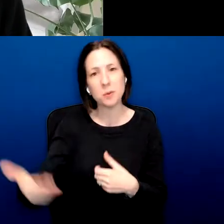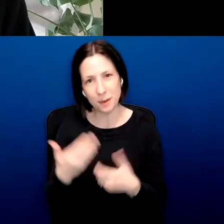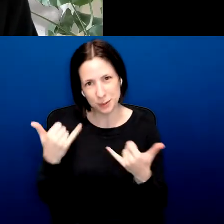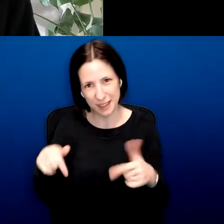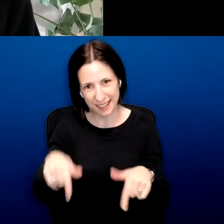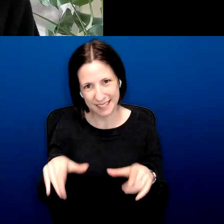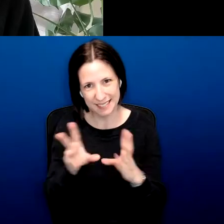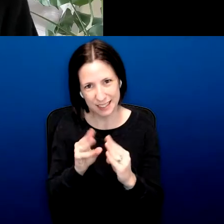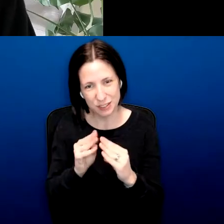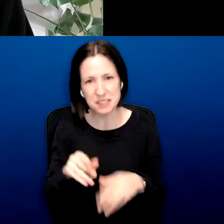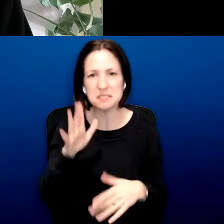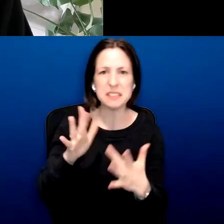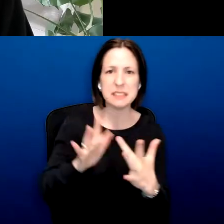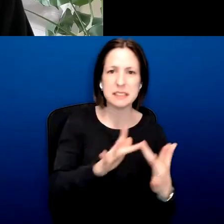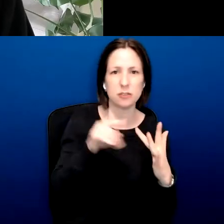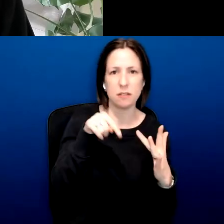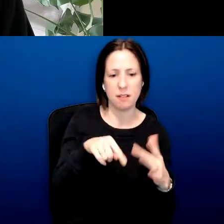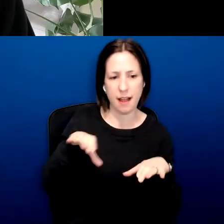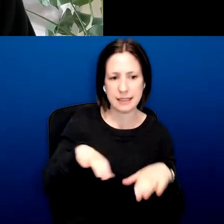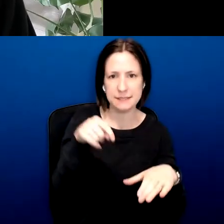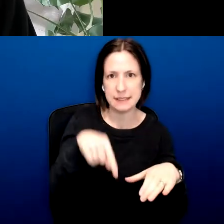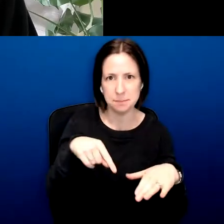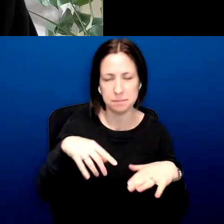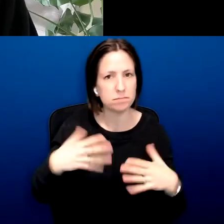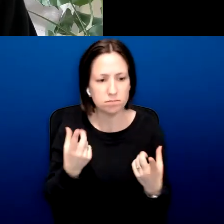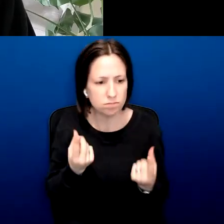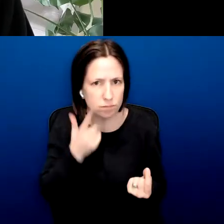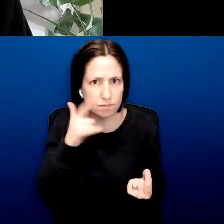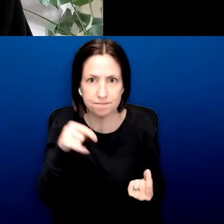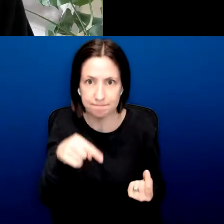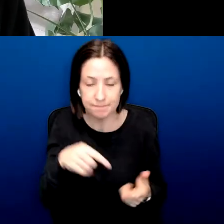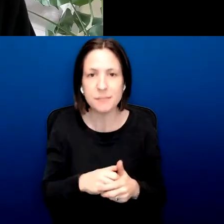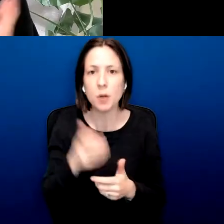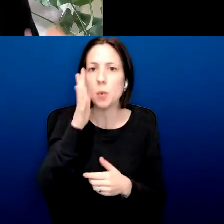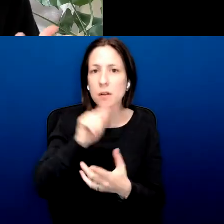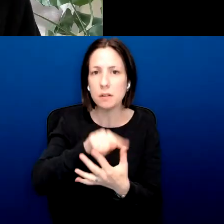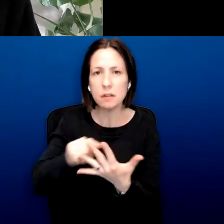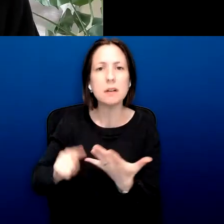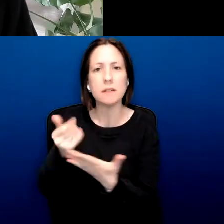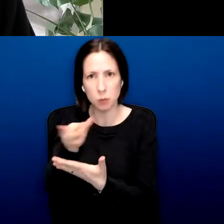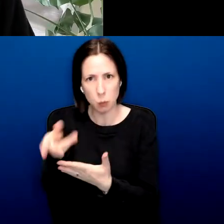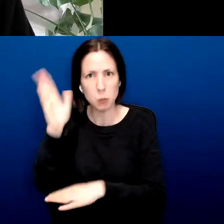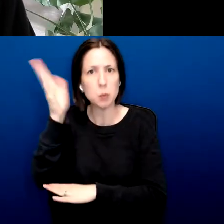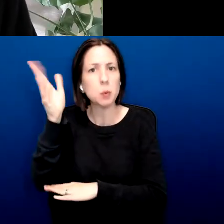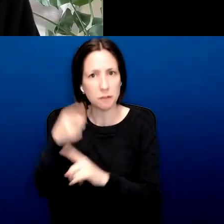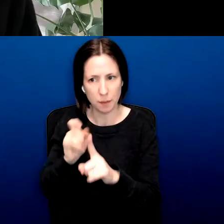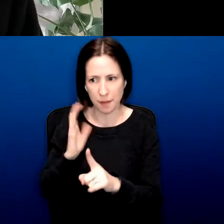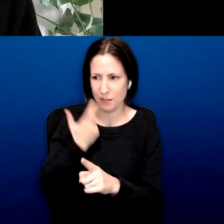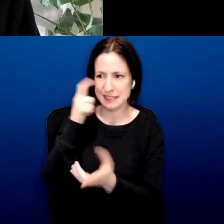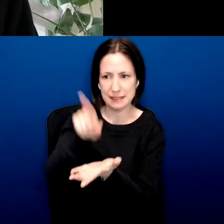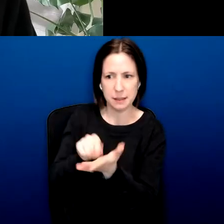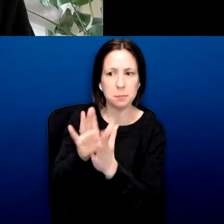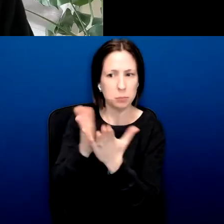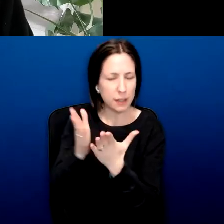on digital activisms in practice. We'll be hearing from a few of the contributors of our recent book, Networked Feminisms,